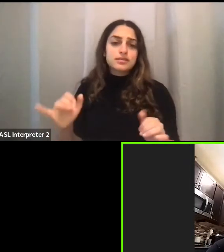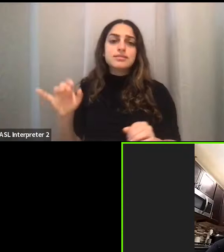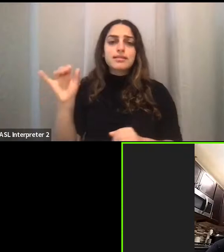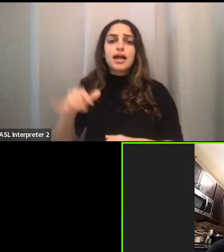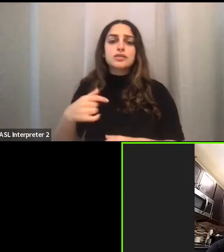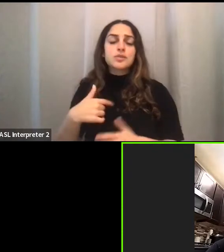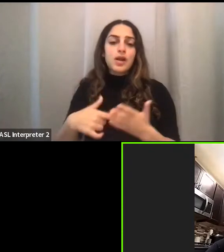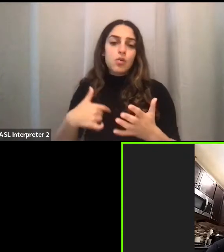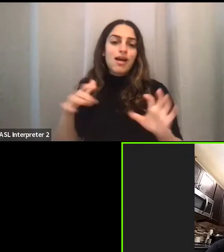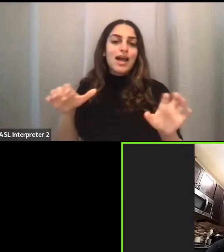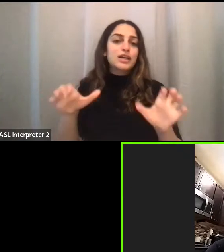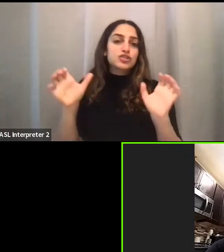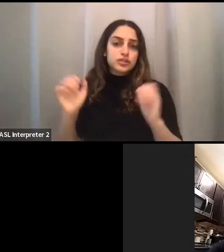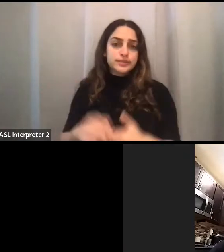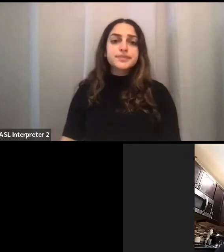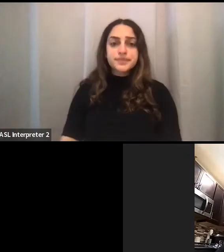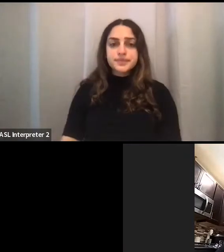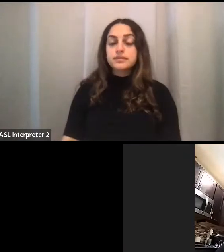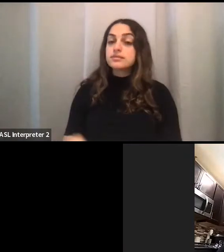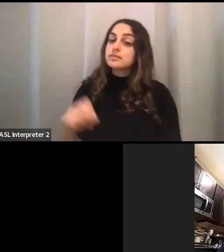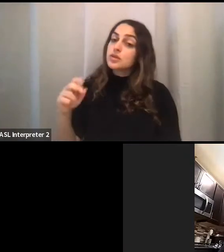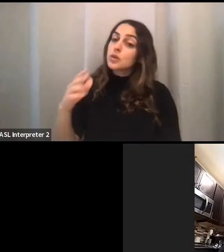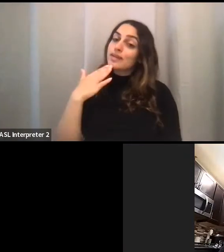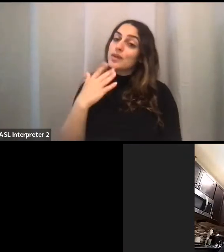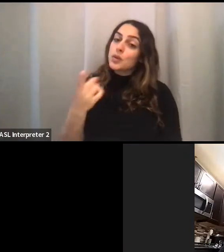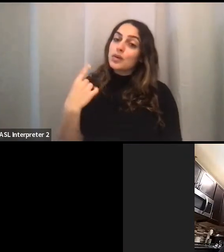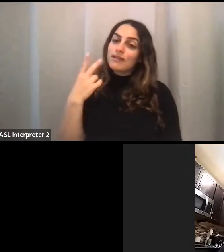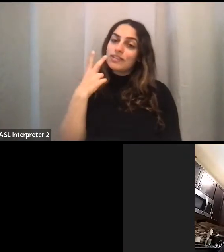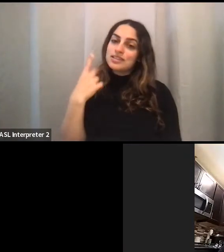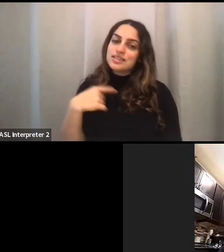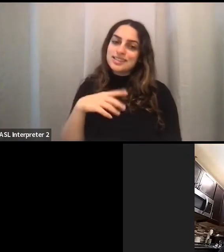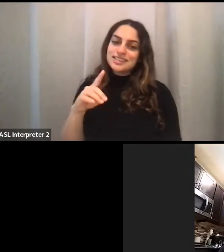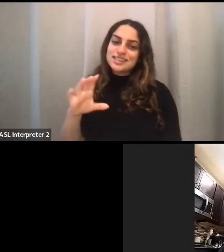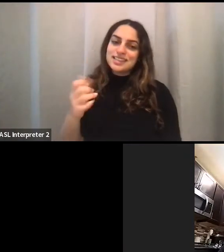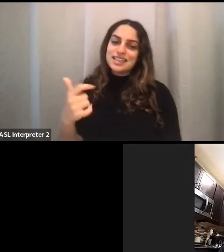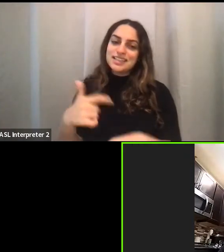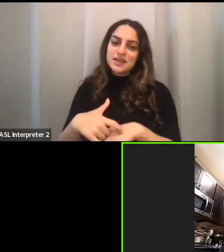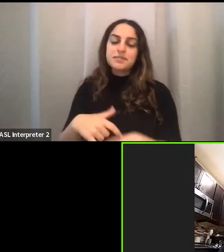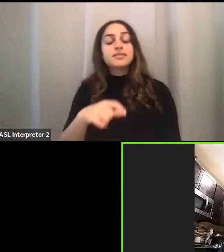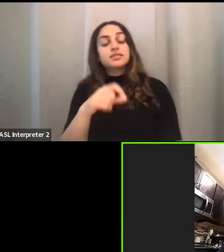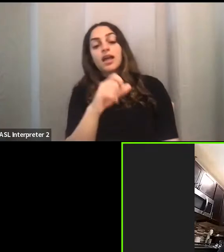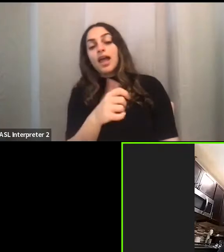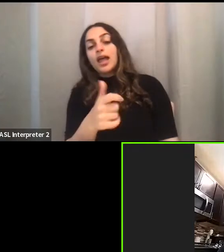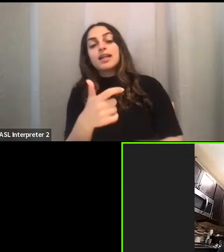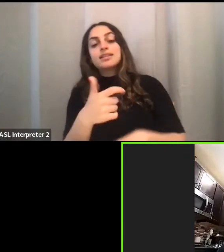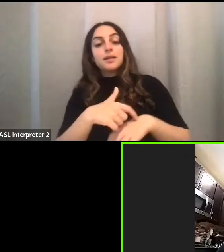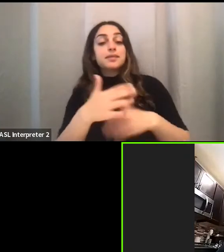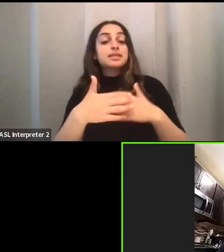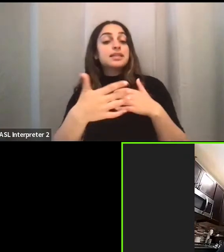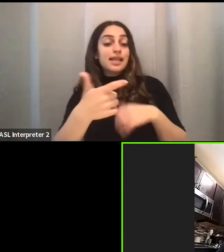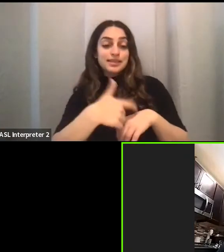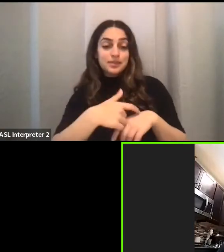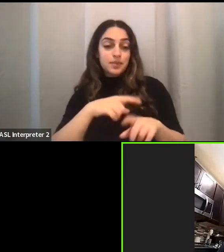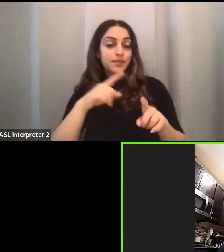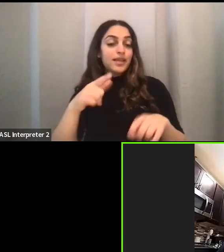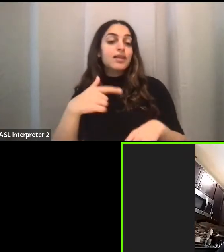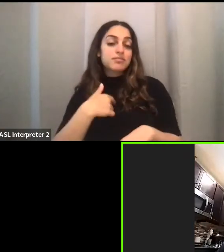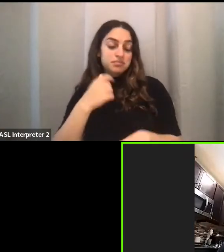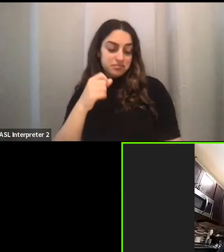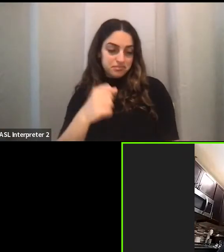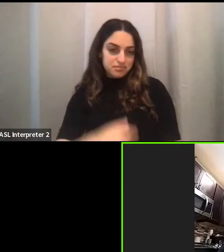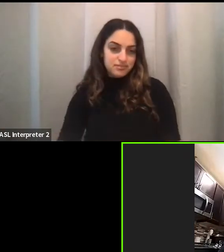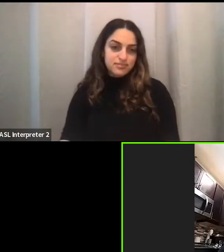action well thank you come visit us in dc anytime do anytime next time i'm out there i'll hold you to